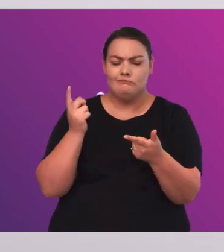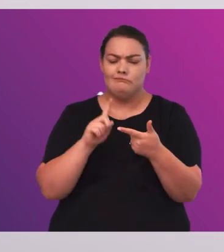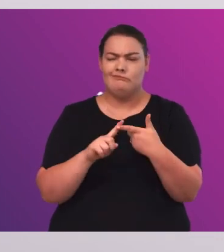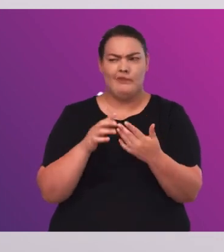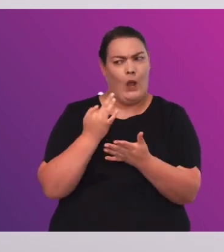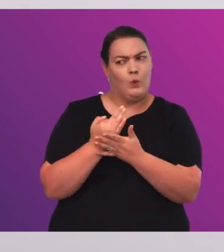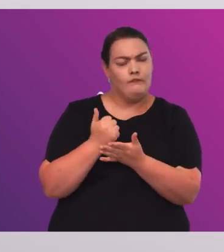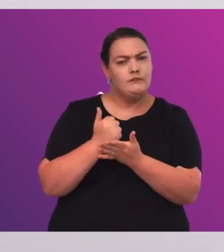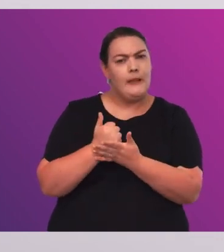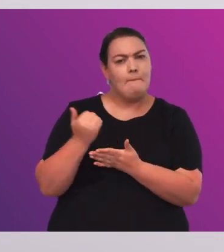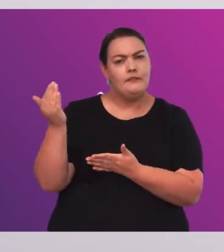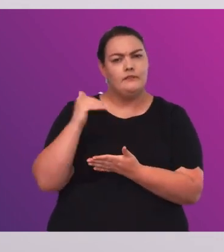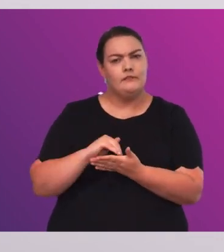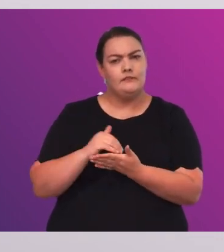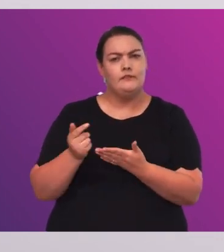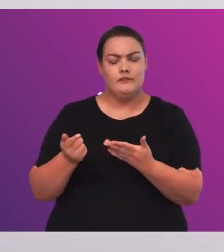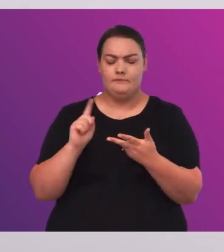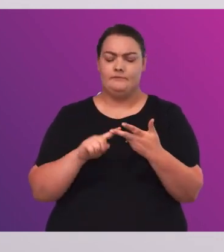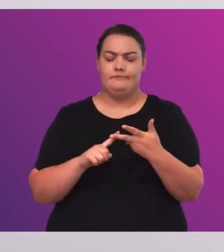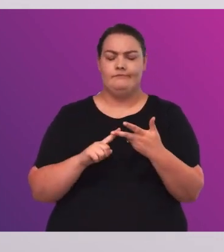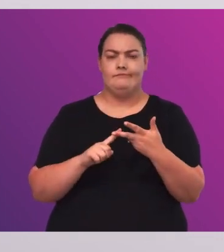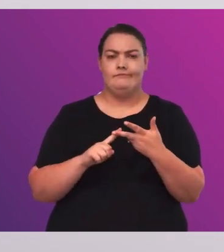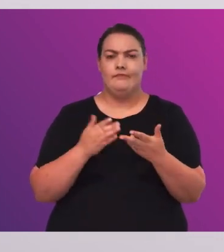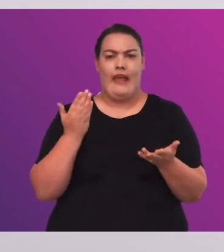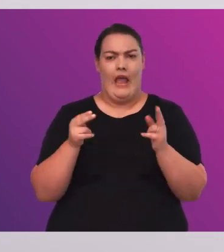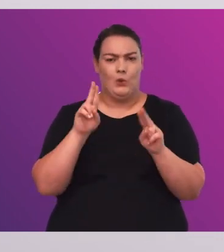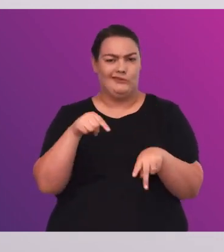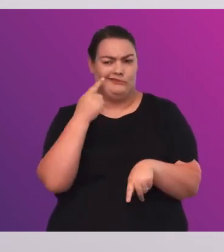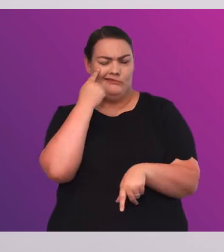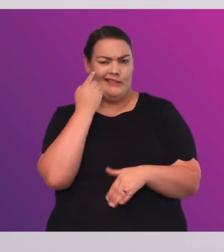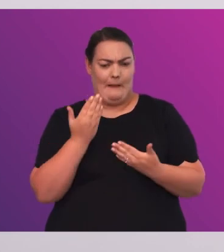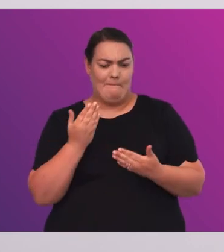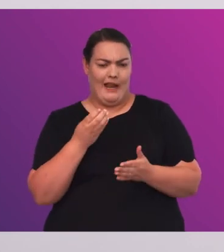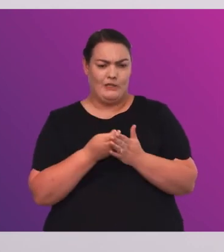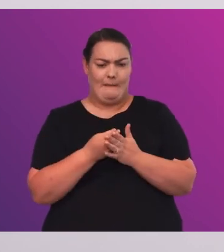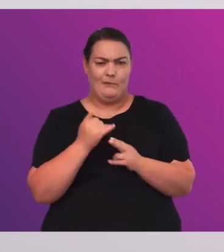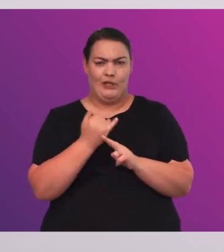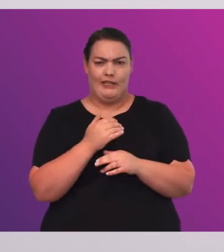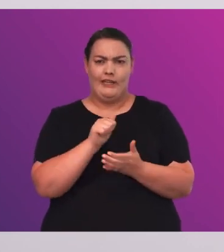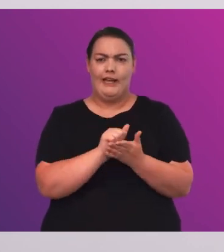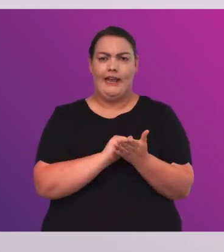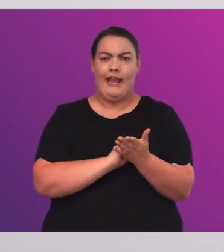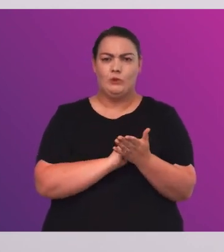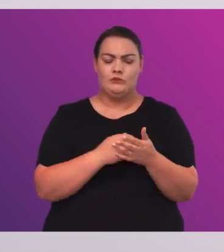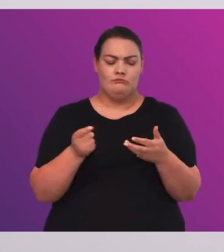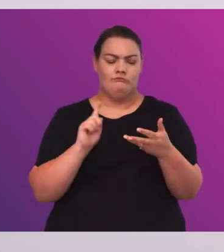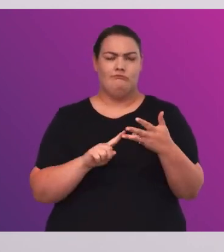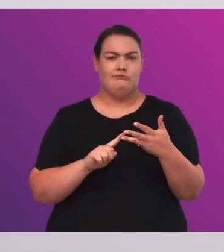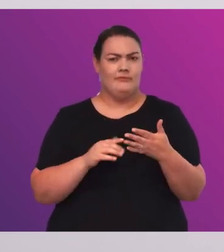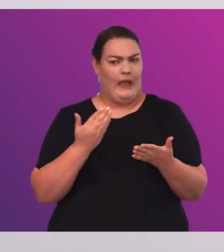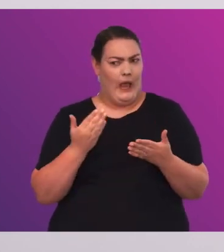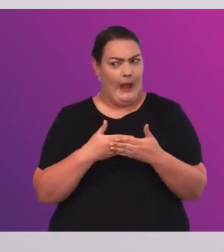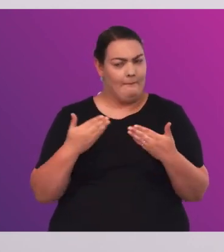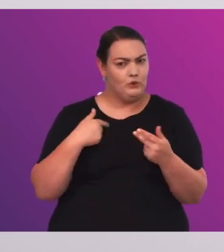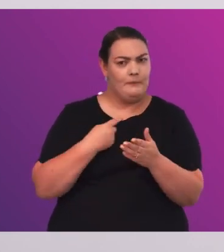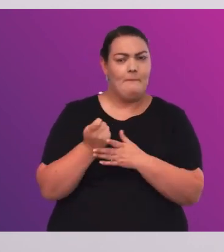often will I get a statement? How can I check my balance? How much will this account cost